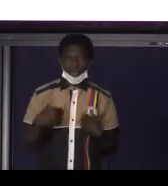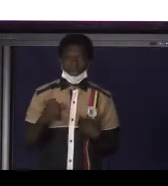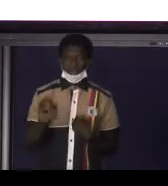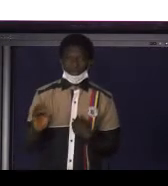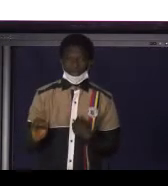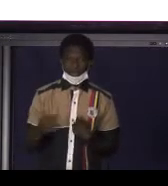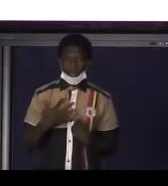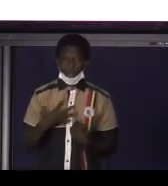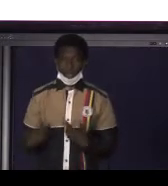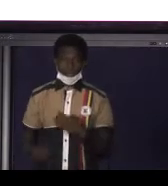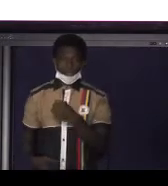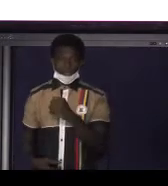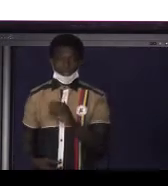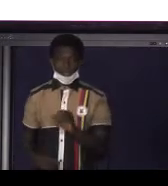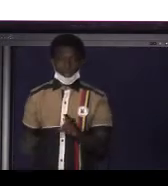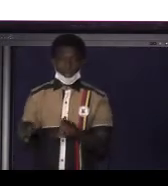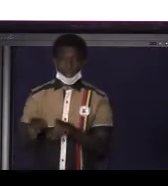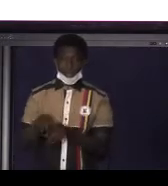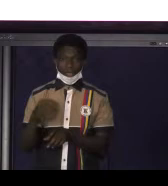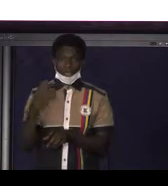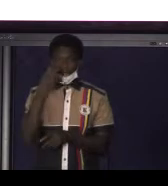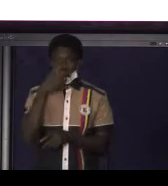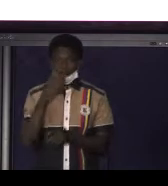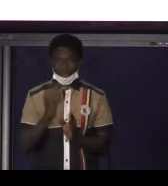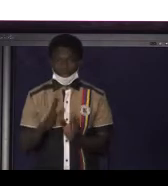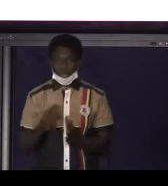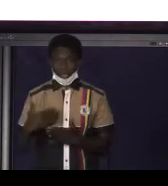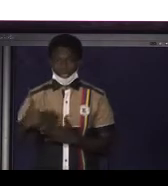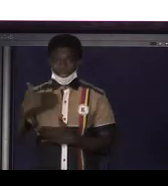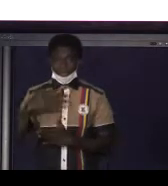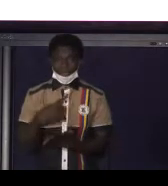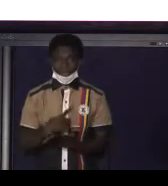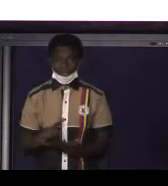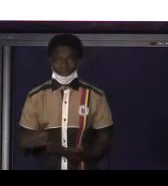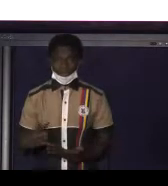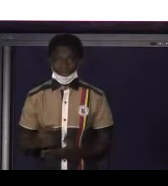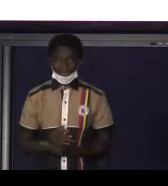Let's have so and so as a speaker next week.